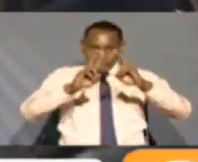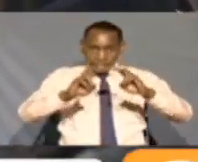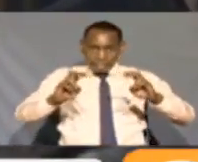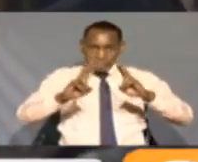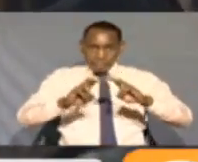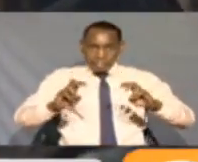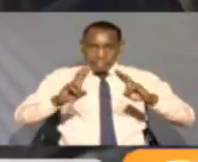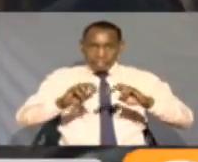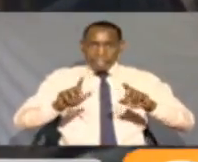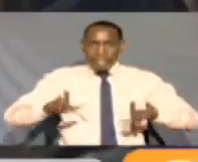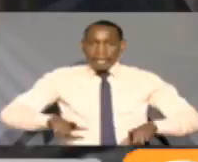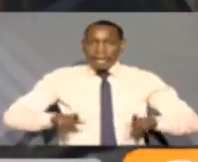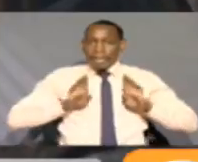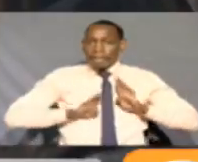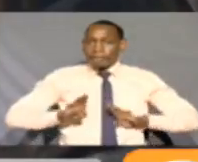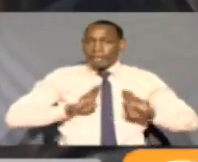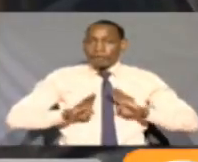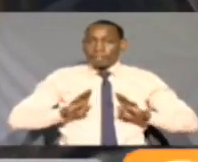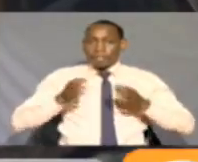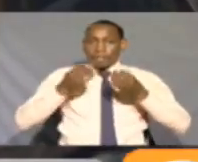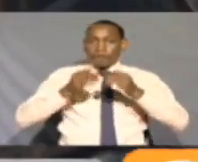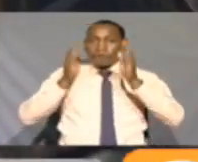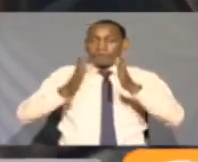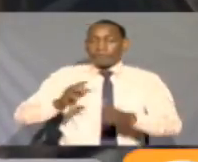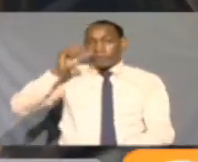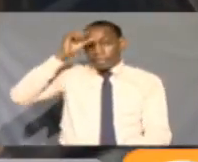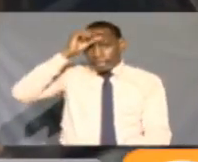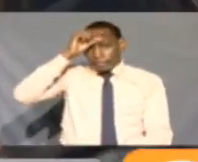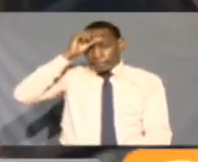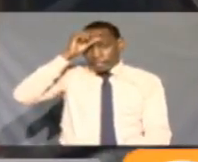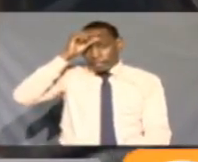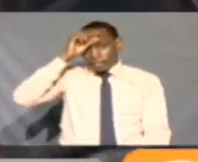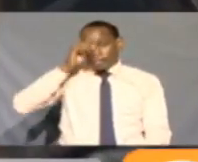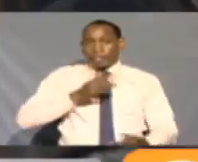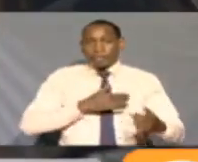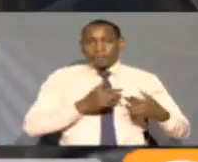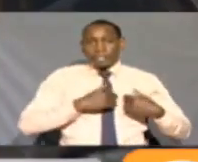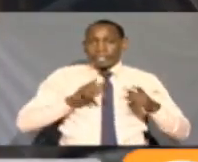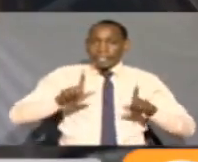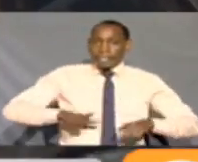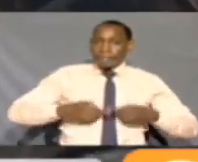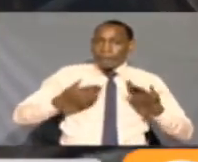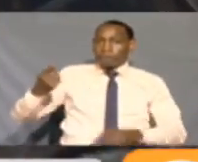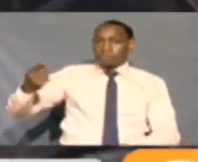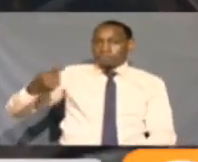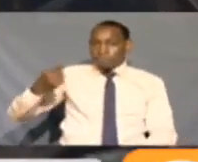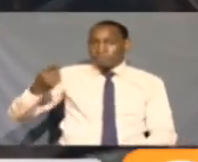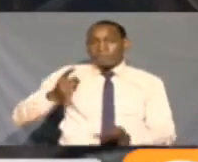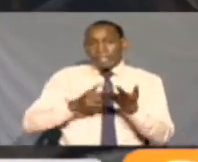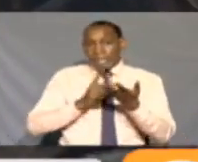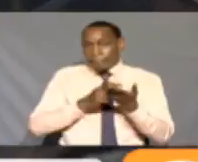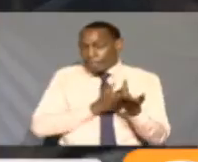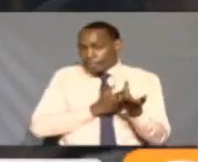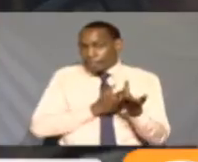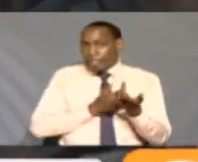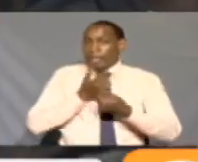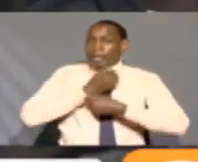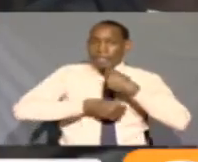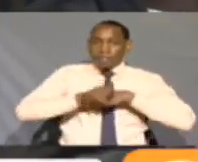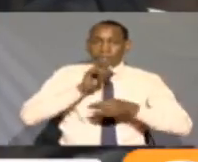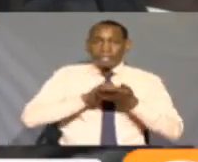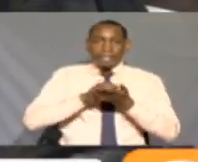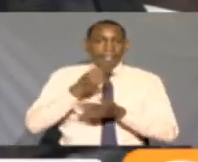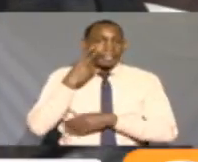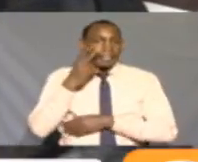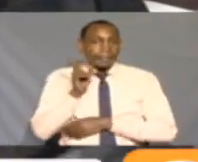uchunguzi wa maisha ya maafisa wa serikali kuhusiana na jinsi wanavyoishi, mishahara wanayopata, zile hatua ambazo